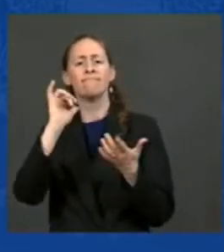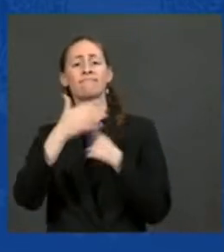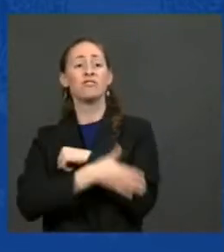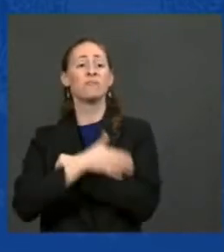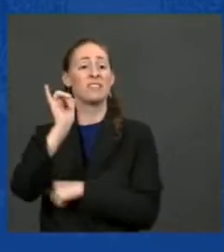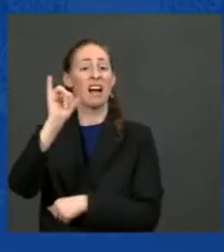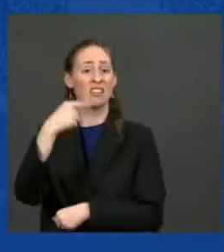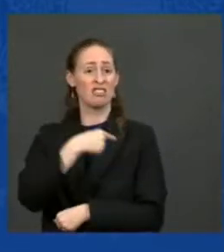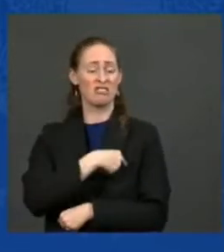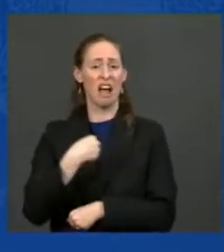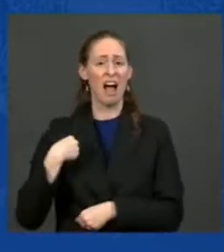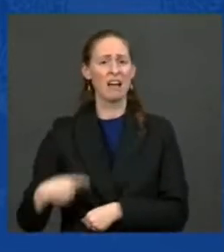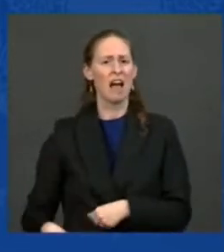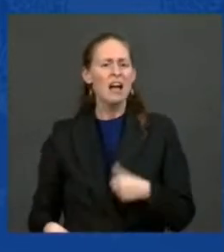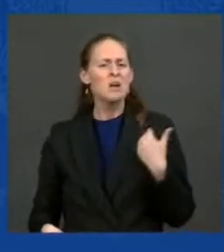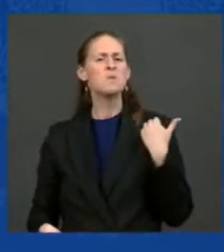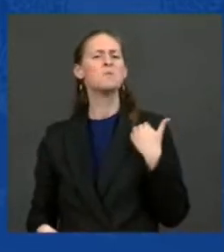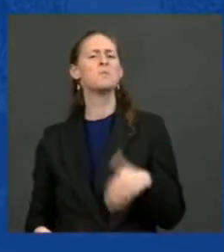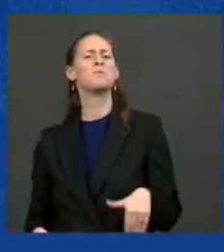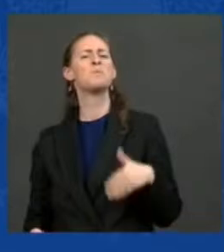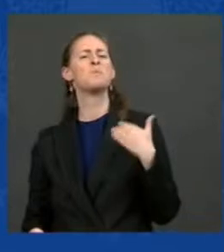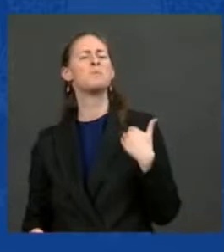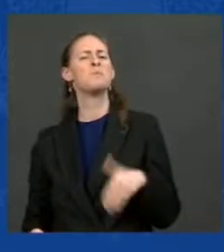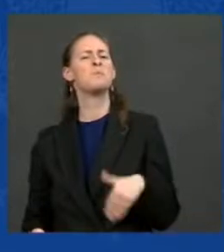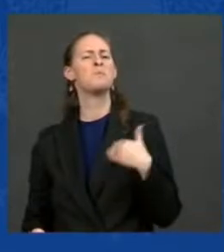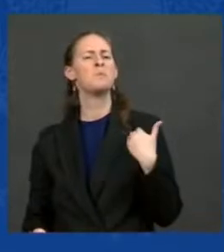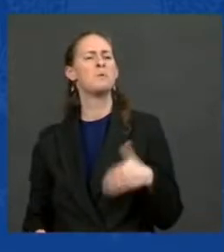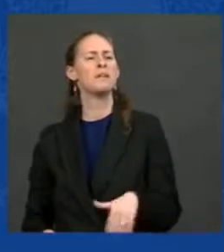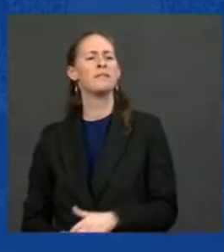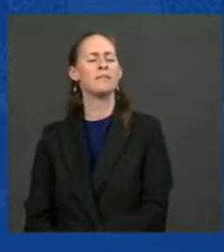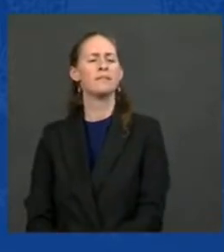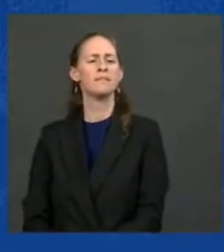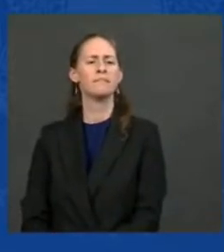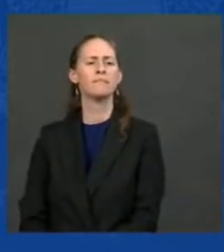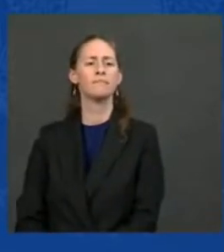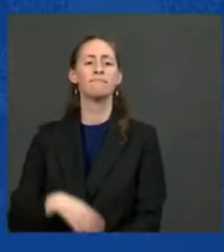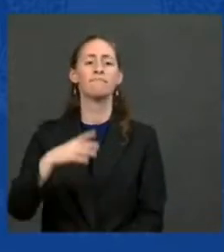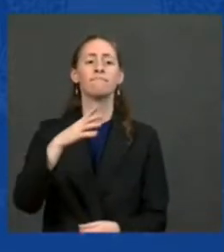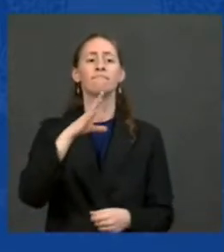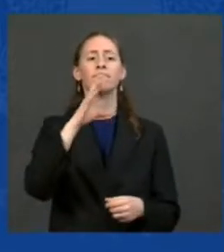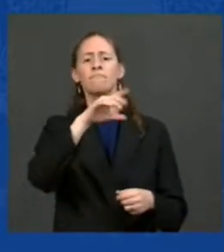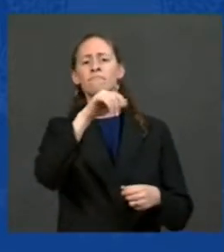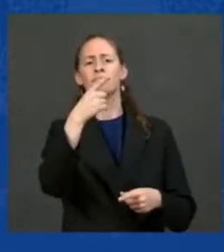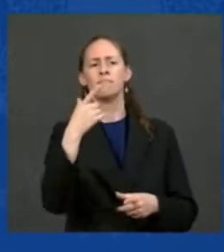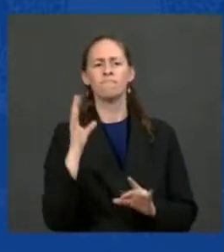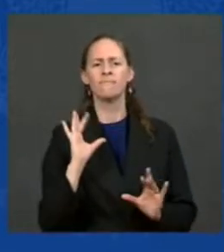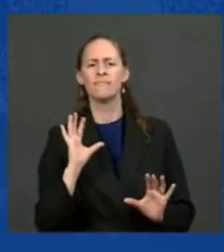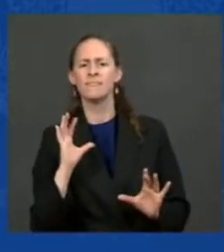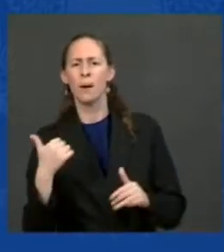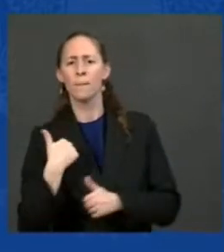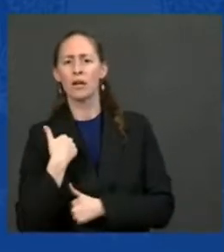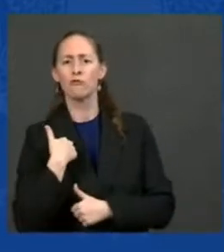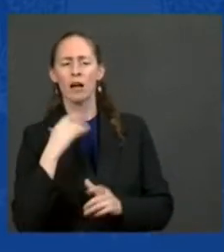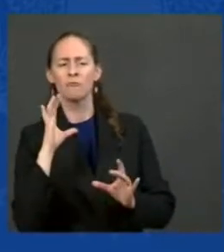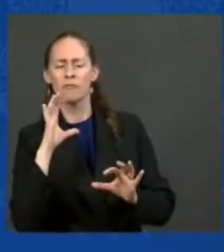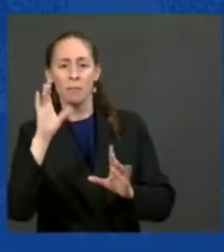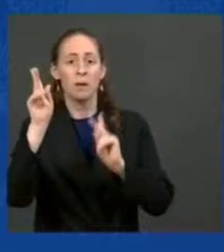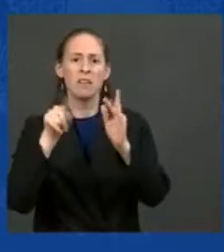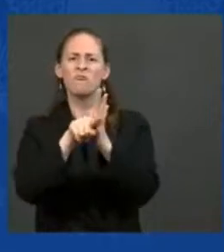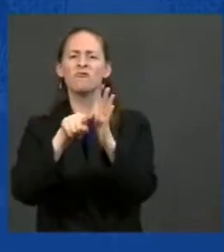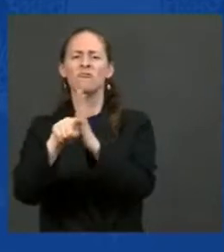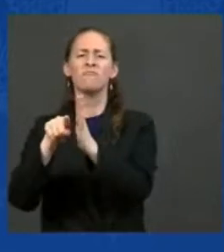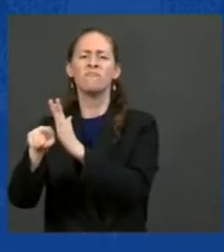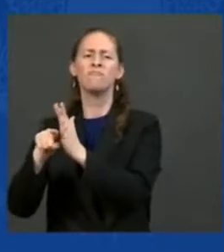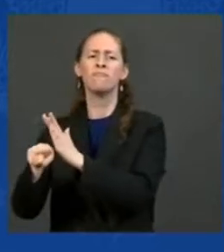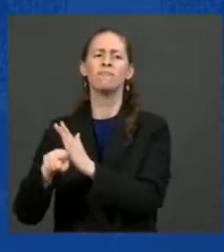treatment of the Rohingya by the military junta in Burma, the rampant abuses, including the